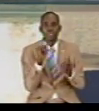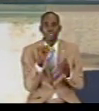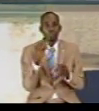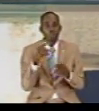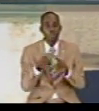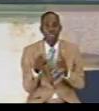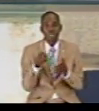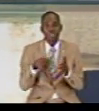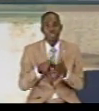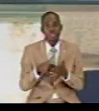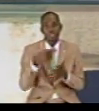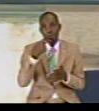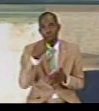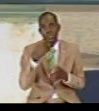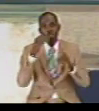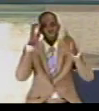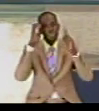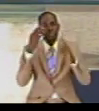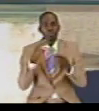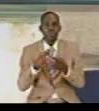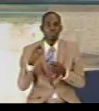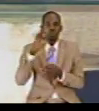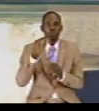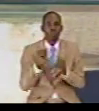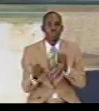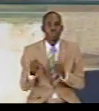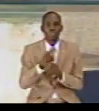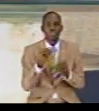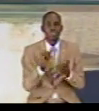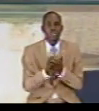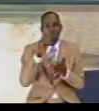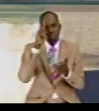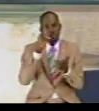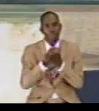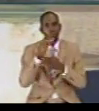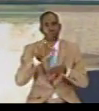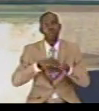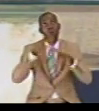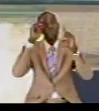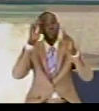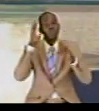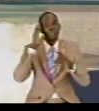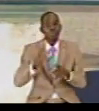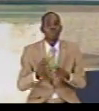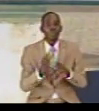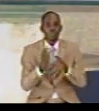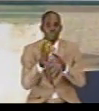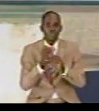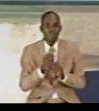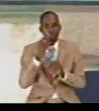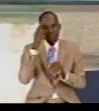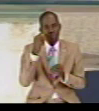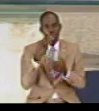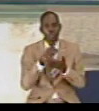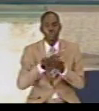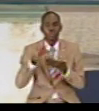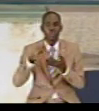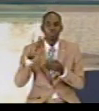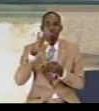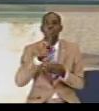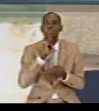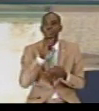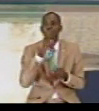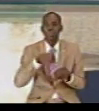should receive. For the Holy Ghost was not yet given, because Jesus was